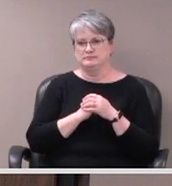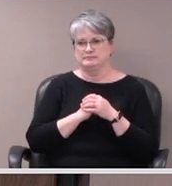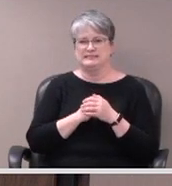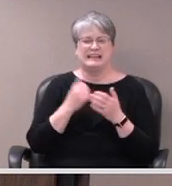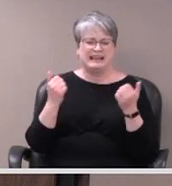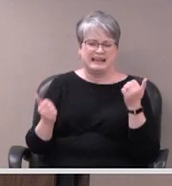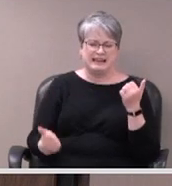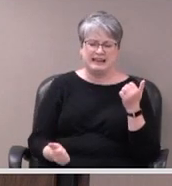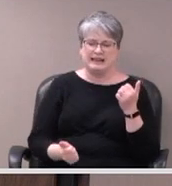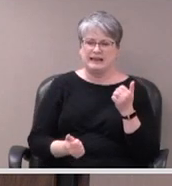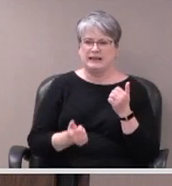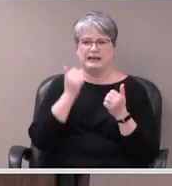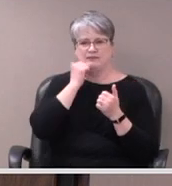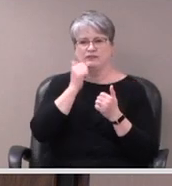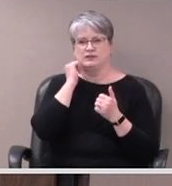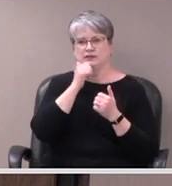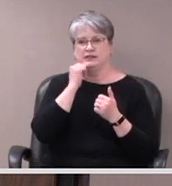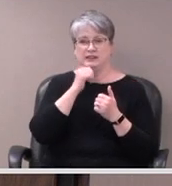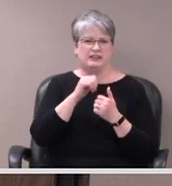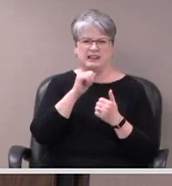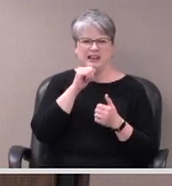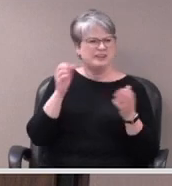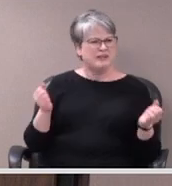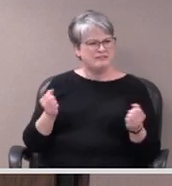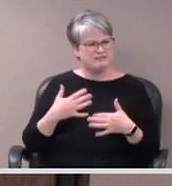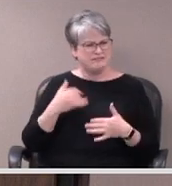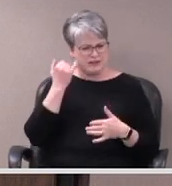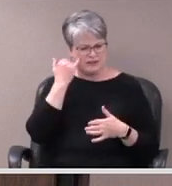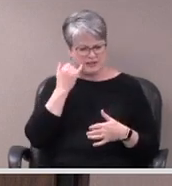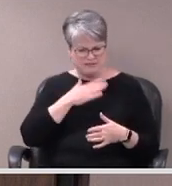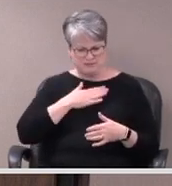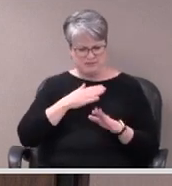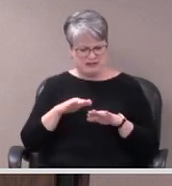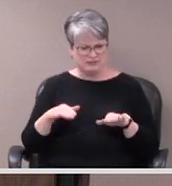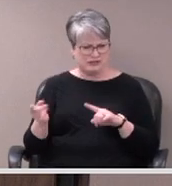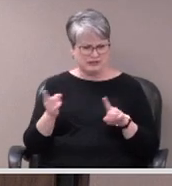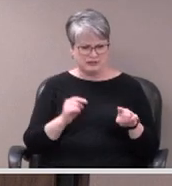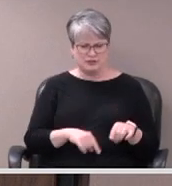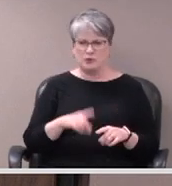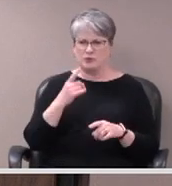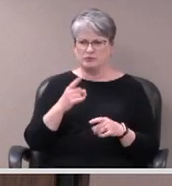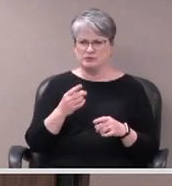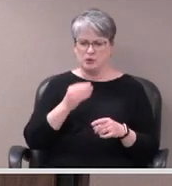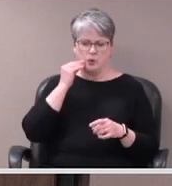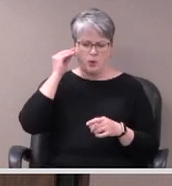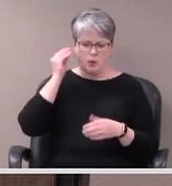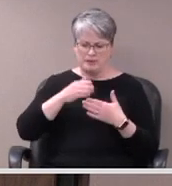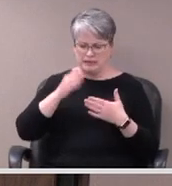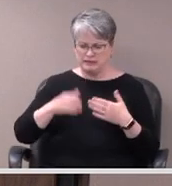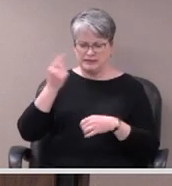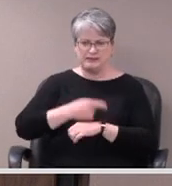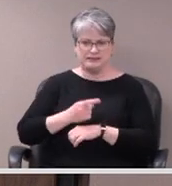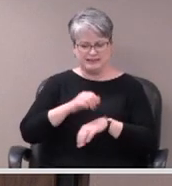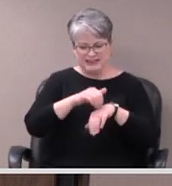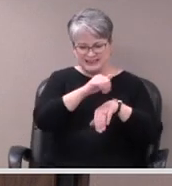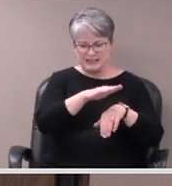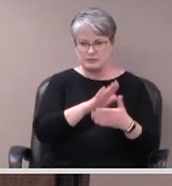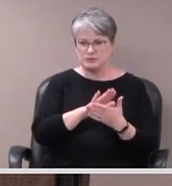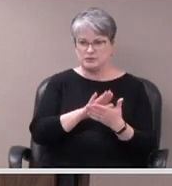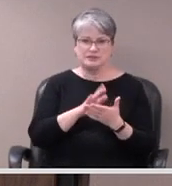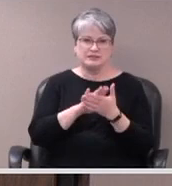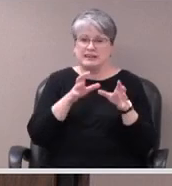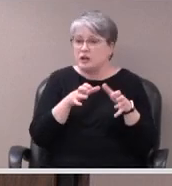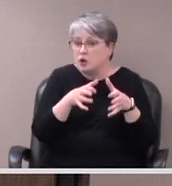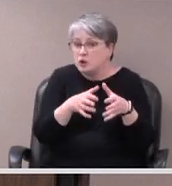Every day. I shouldn't have to fear whether my child is coming home or not when I send him to school. It's not a group of